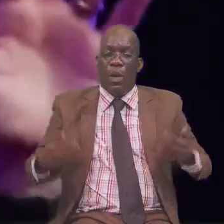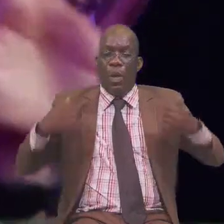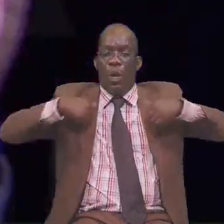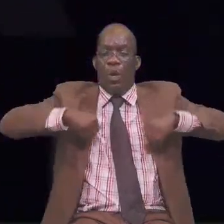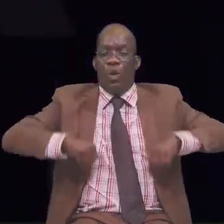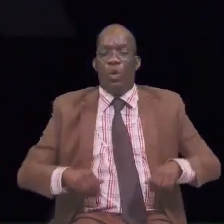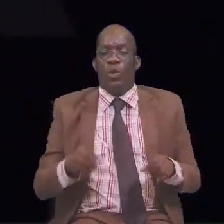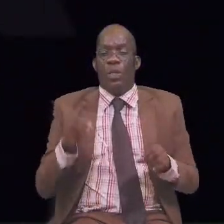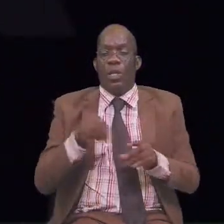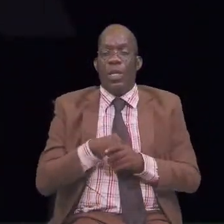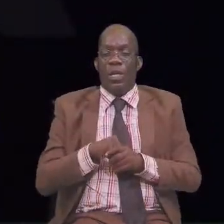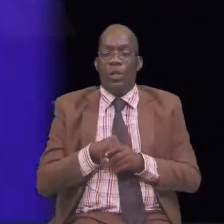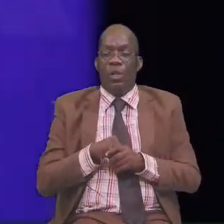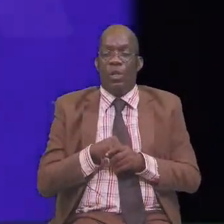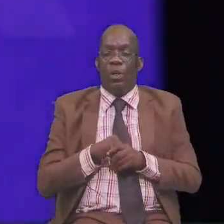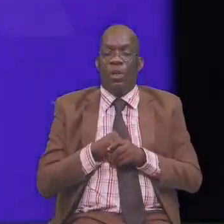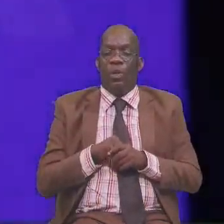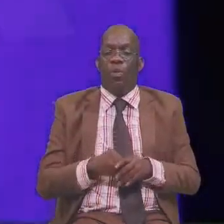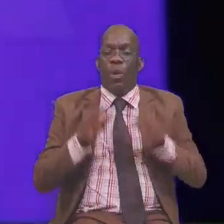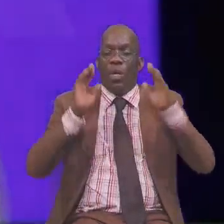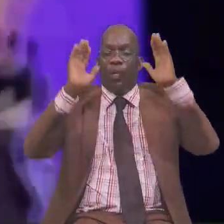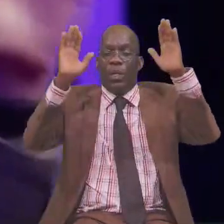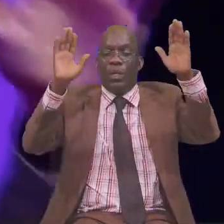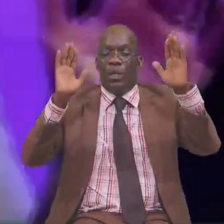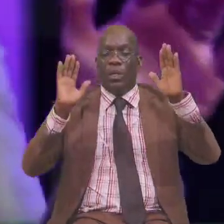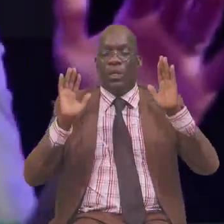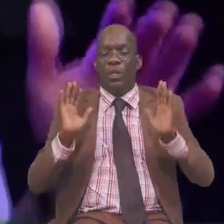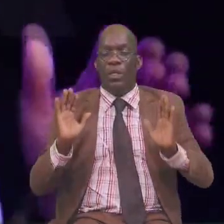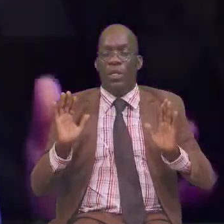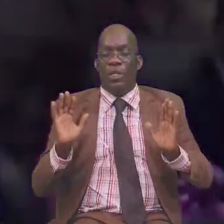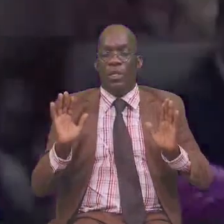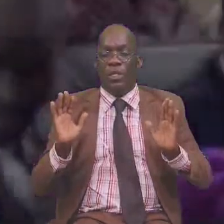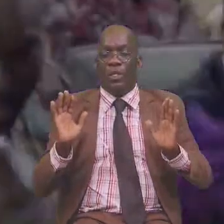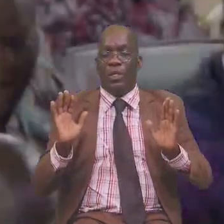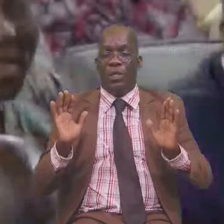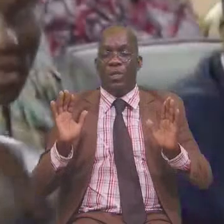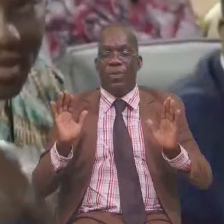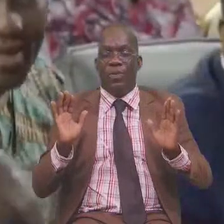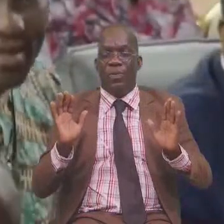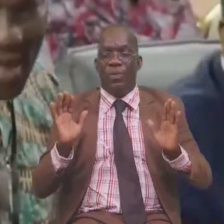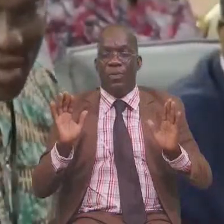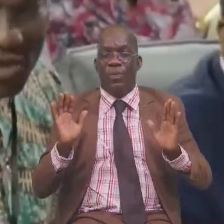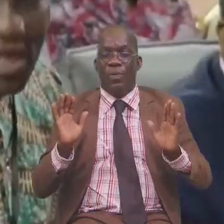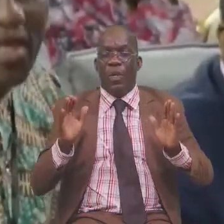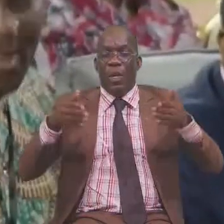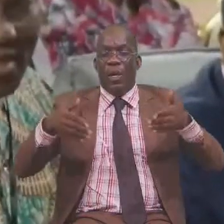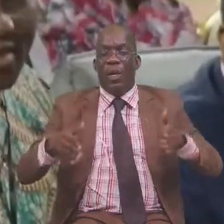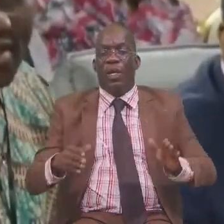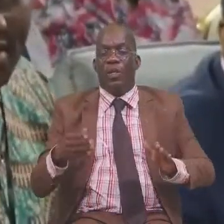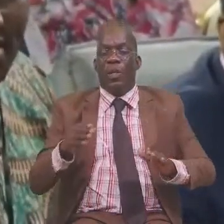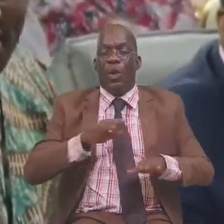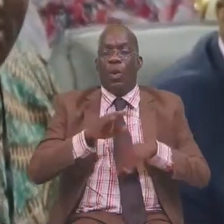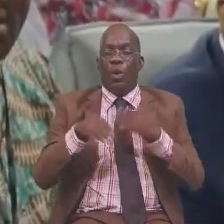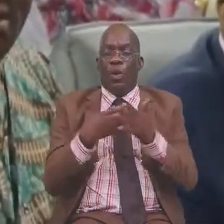clothed in majesty. Let all the